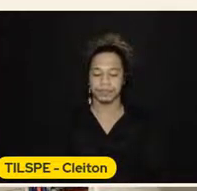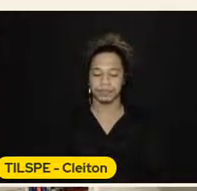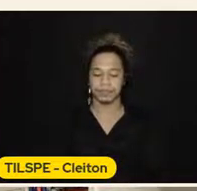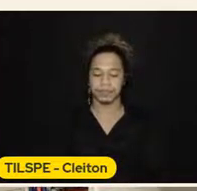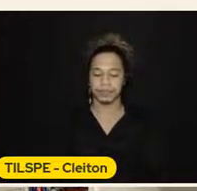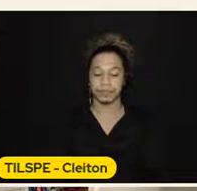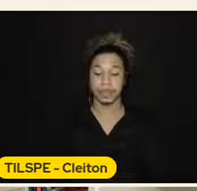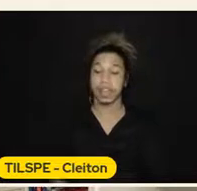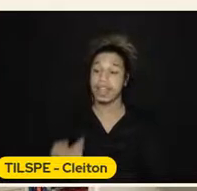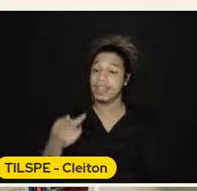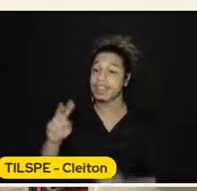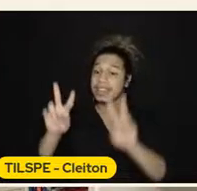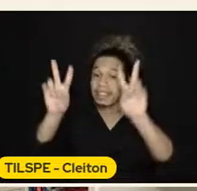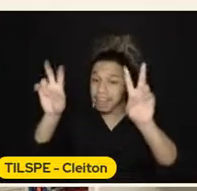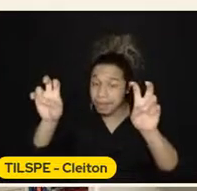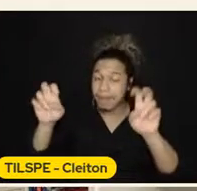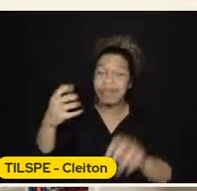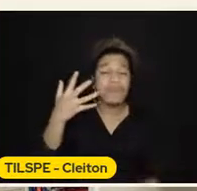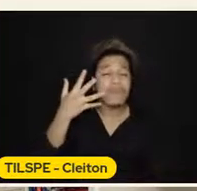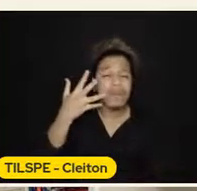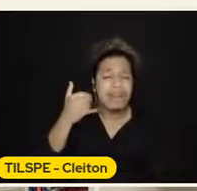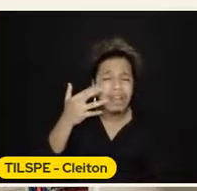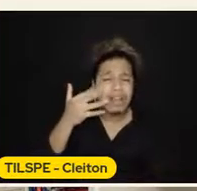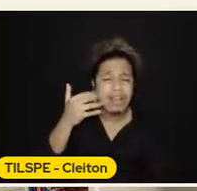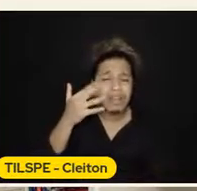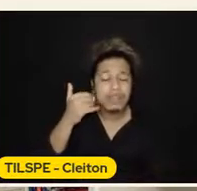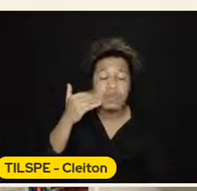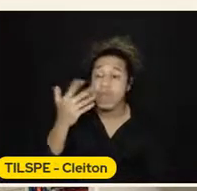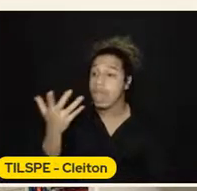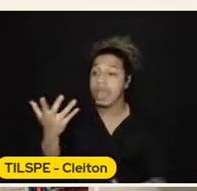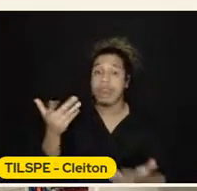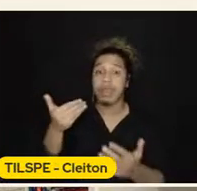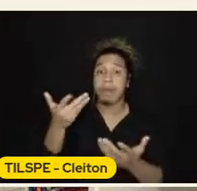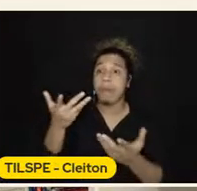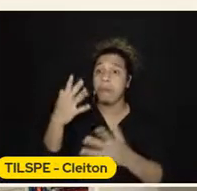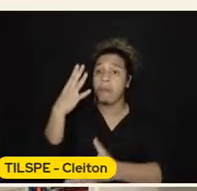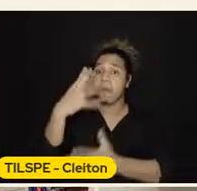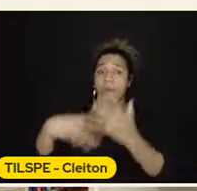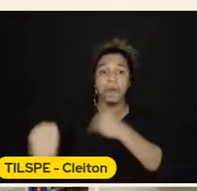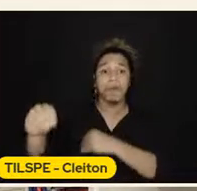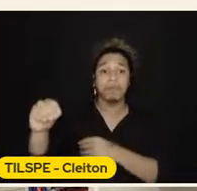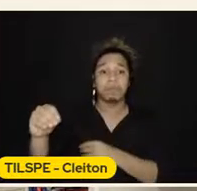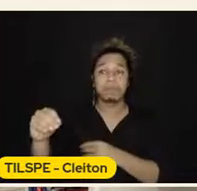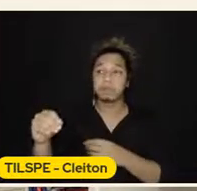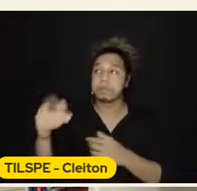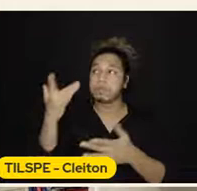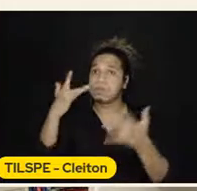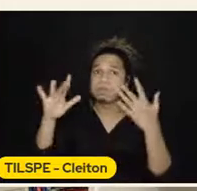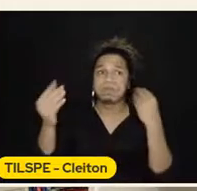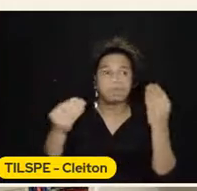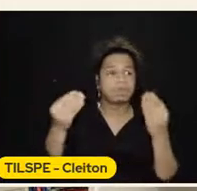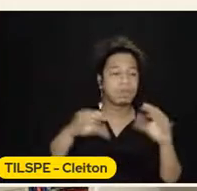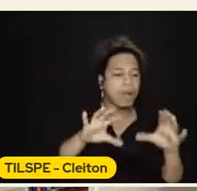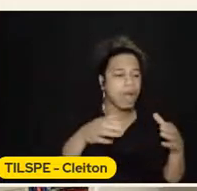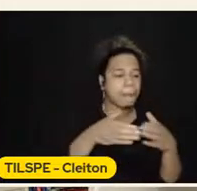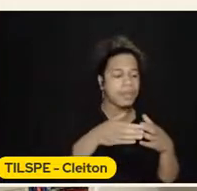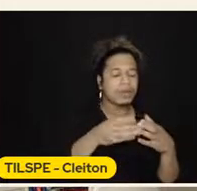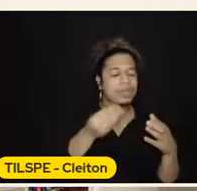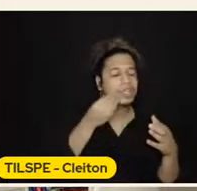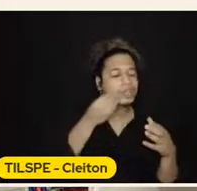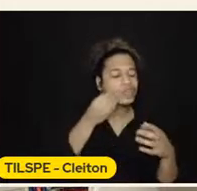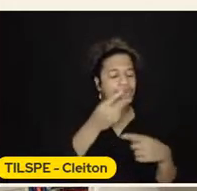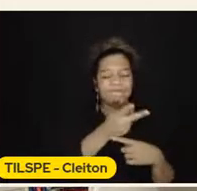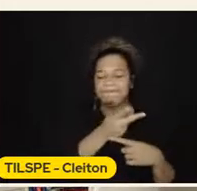lost and how community members, they got together in order to solve this problem. How they started